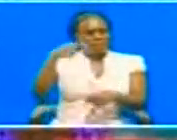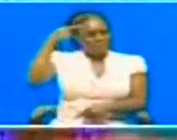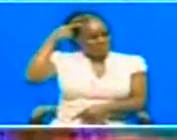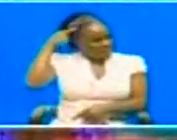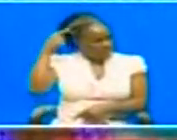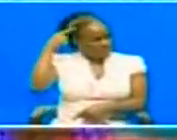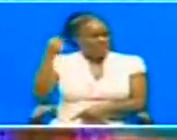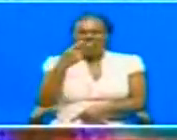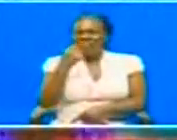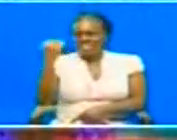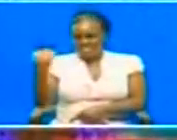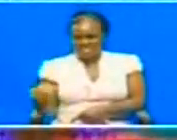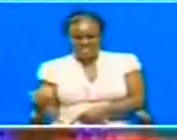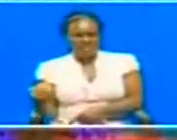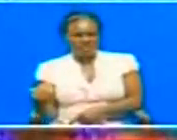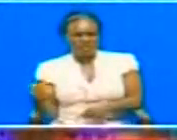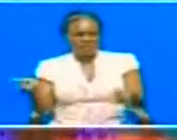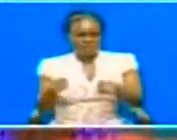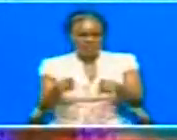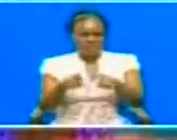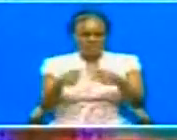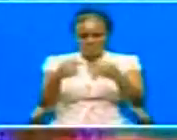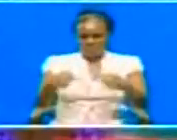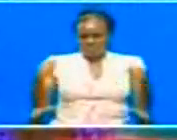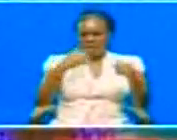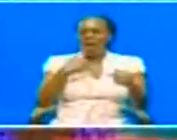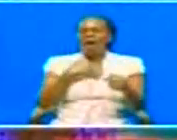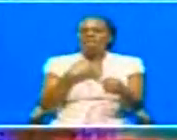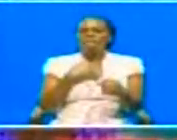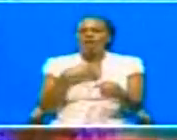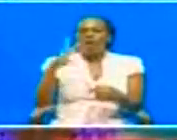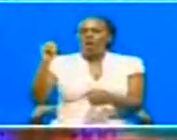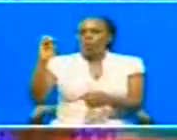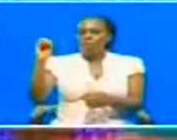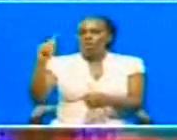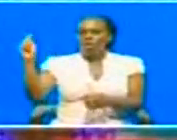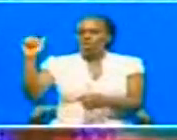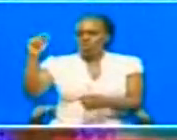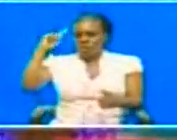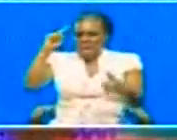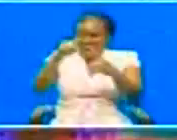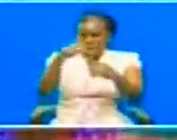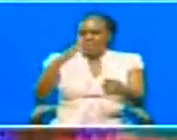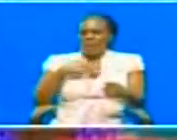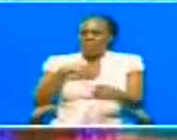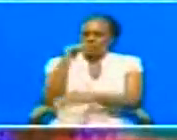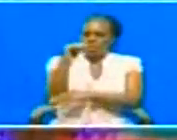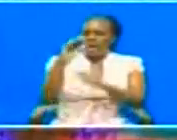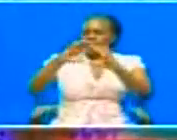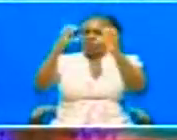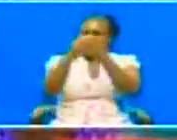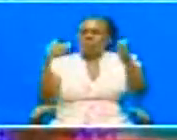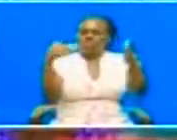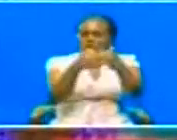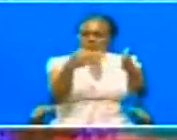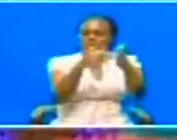where the white children with albinism live. And our help ever hurt never is the motto that I want to really is to appeal to the world. Stop